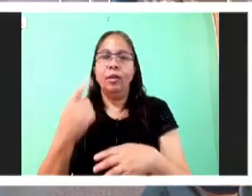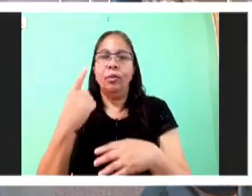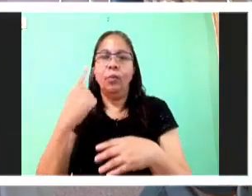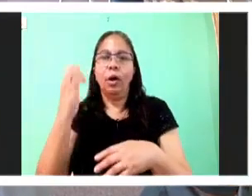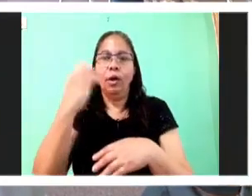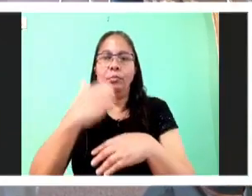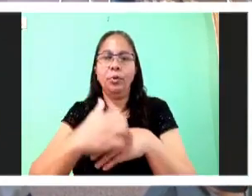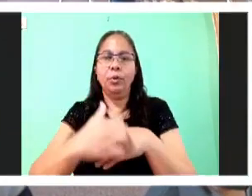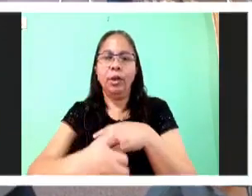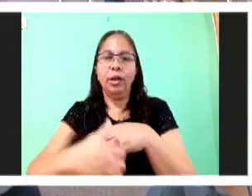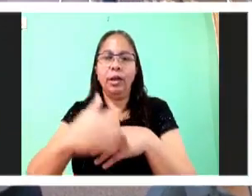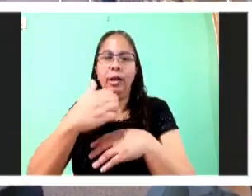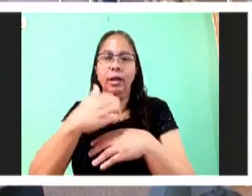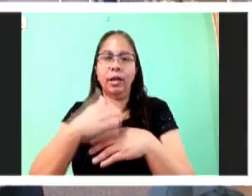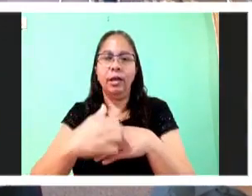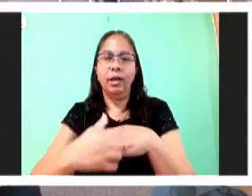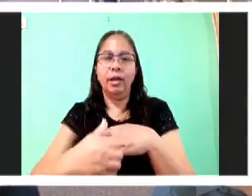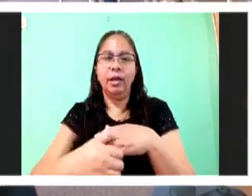One